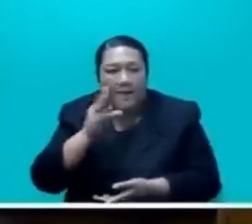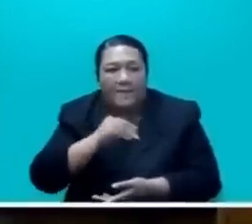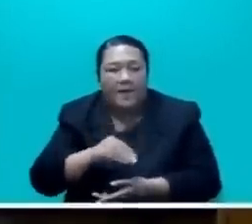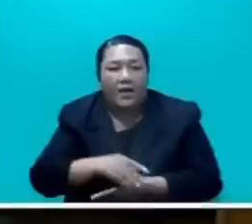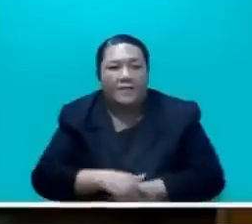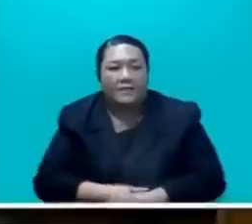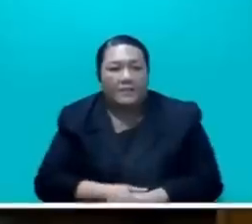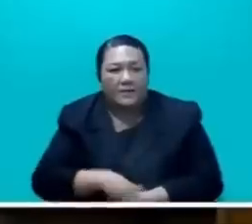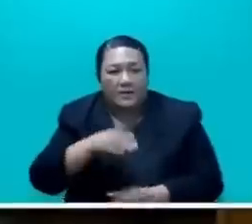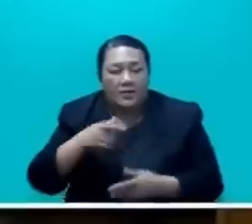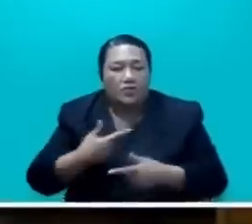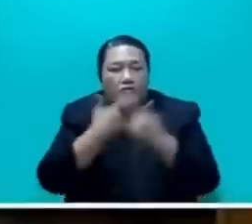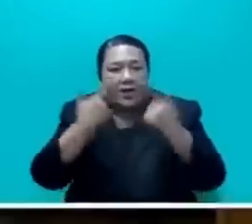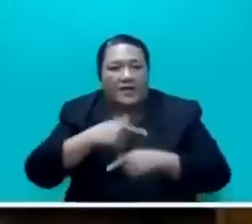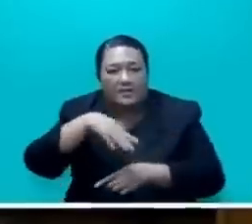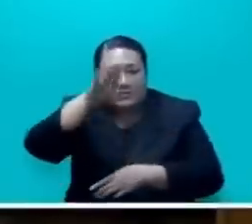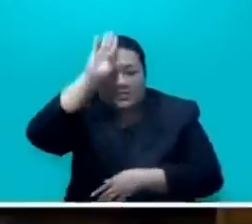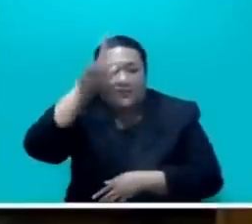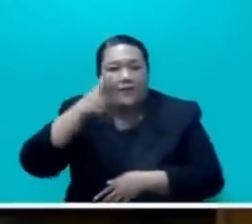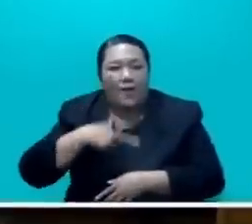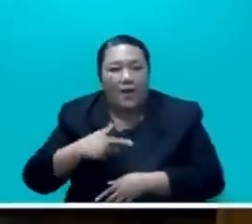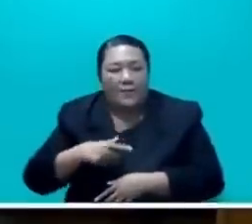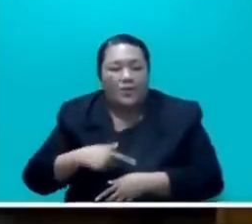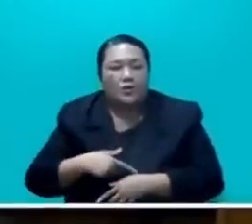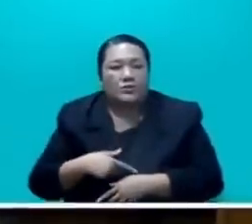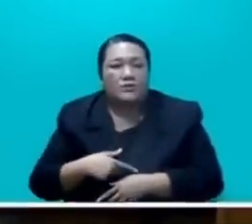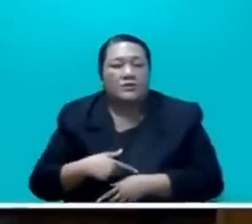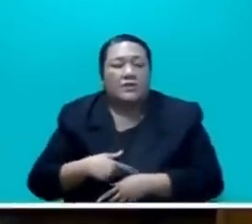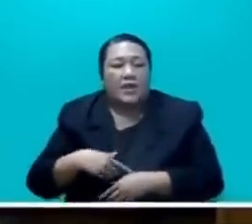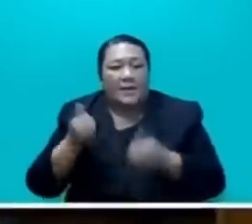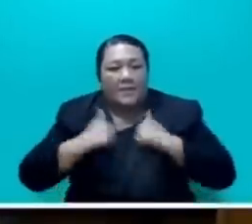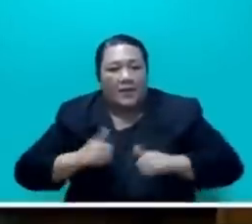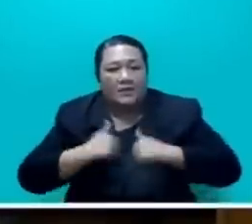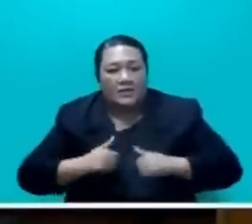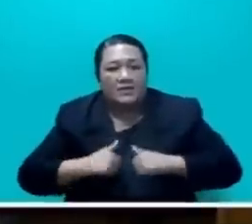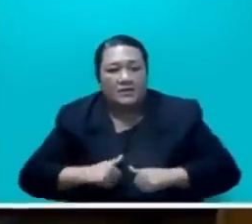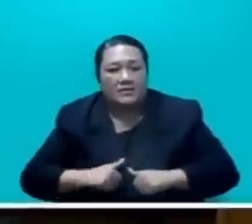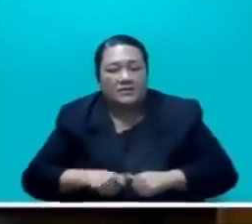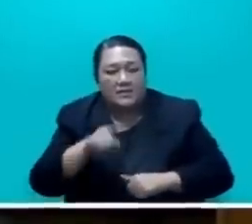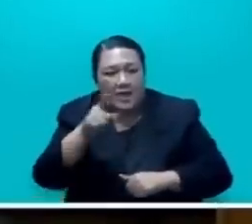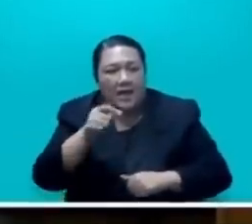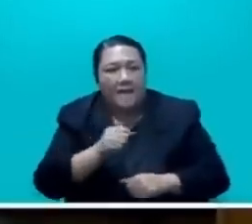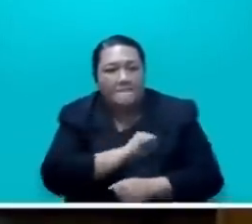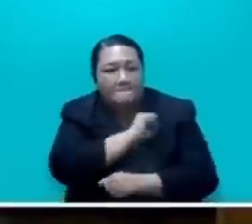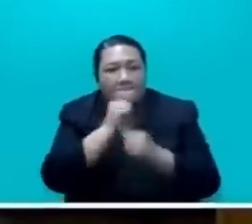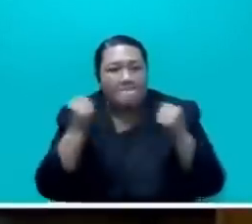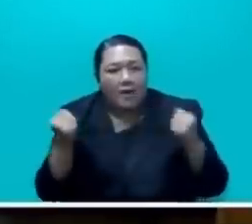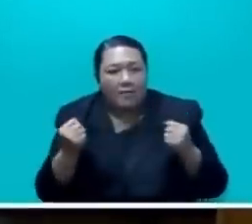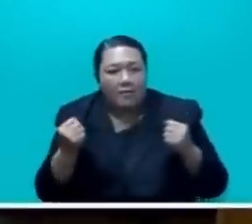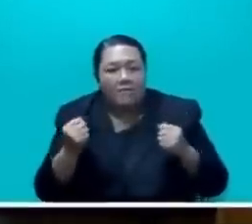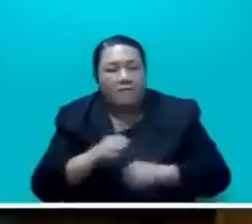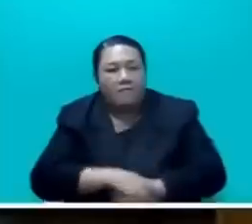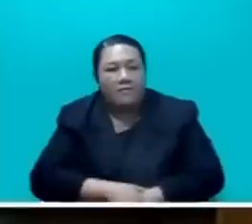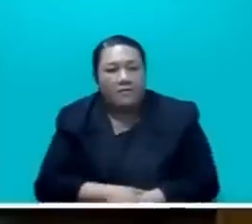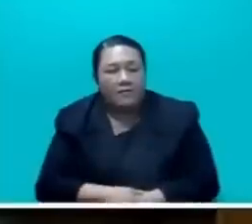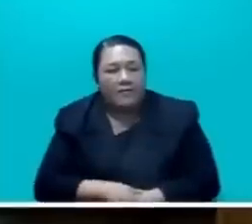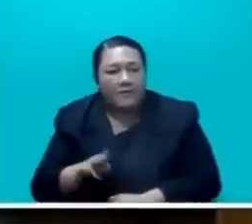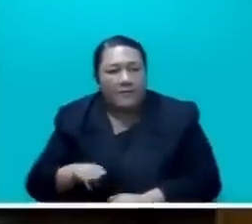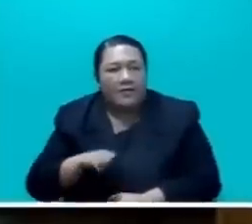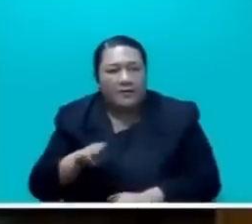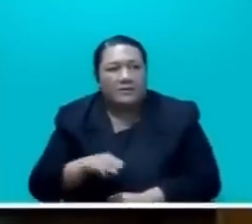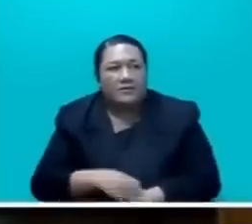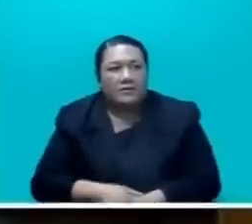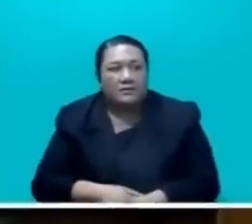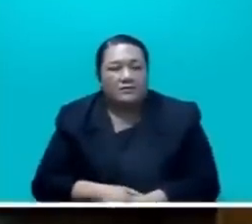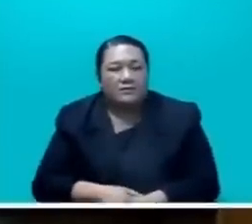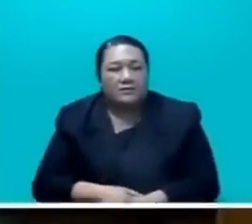and exercise that inherent mercy, not required of you by any